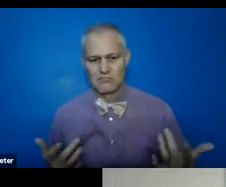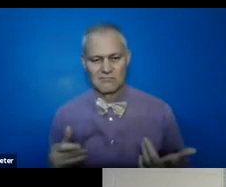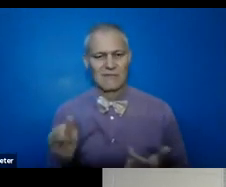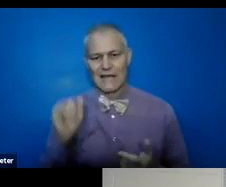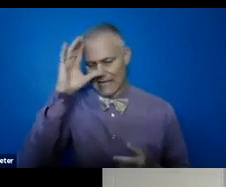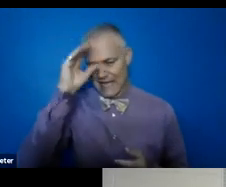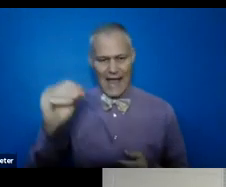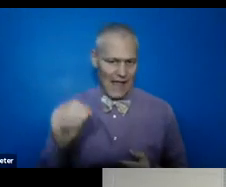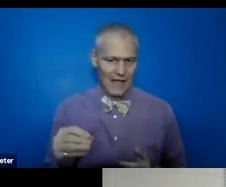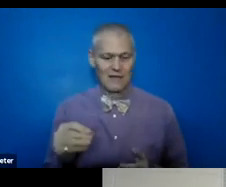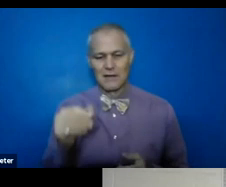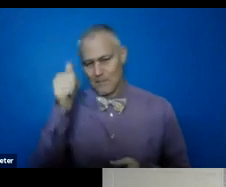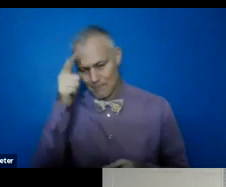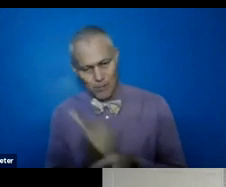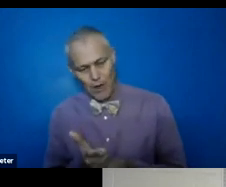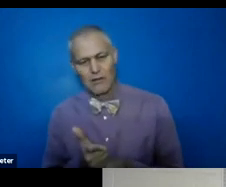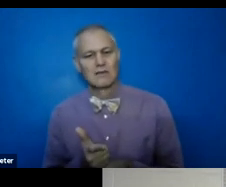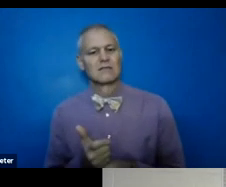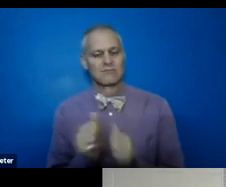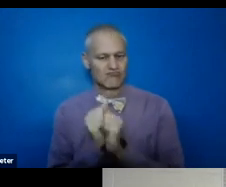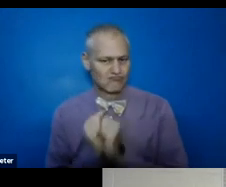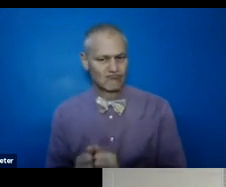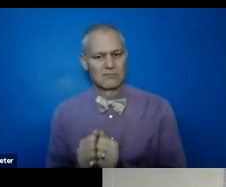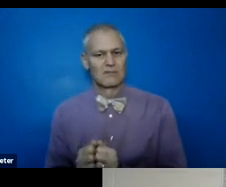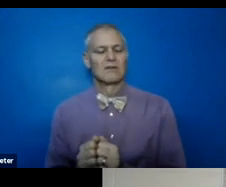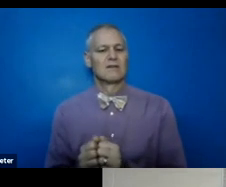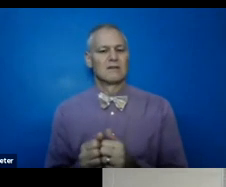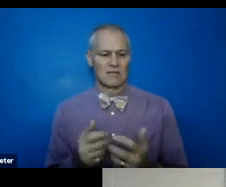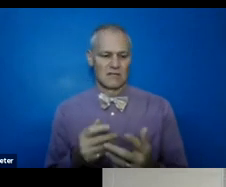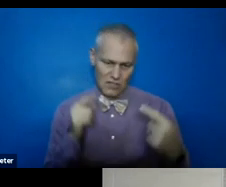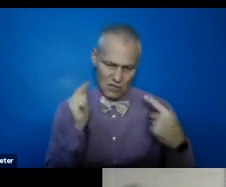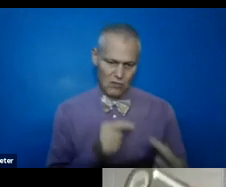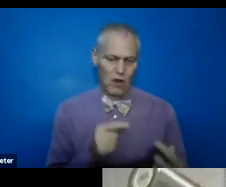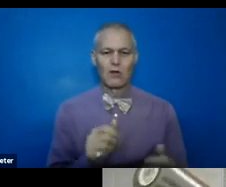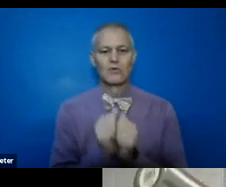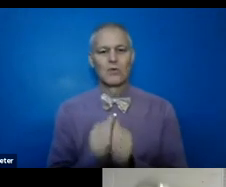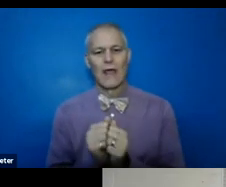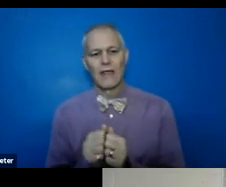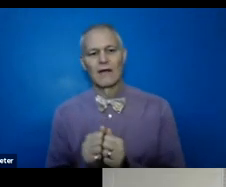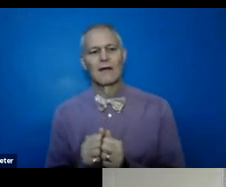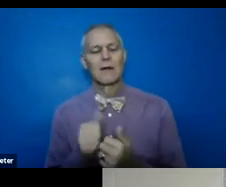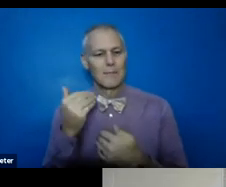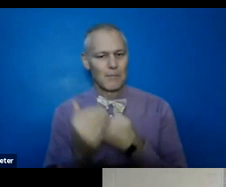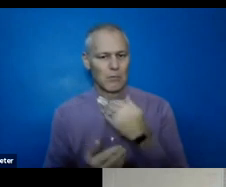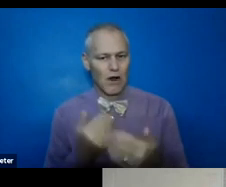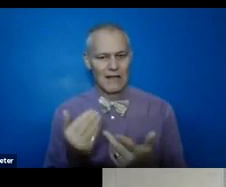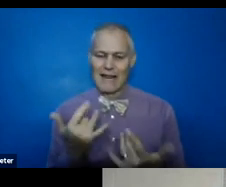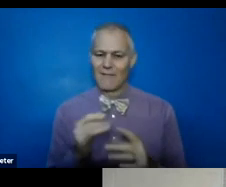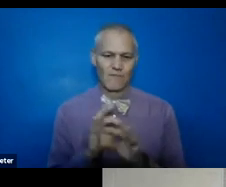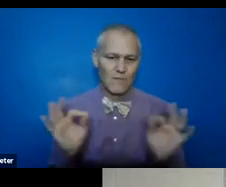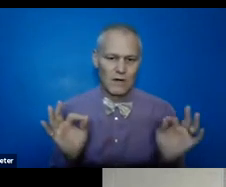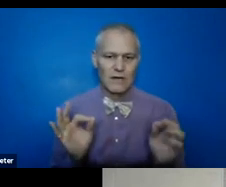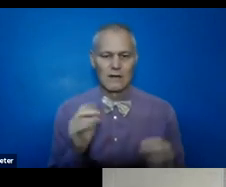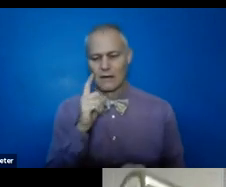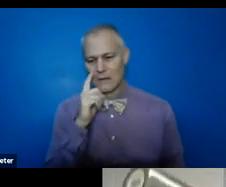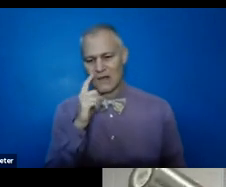or just brothers who have been in the struggle, just processing and debriefing what that feels like to be free, what